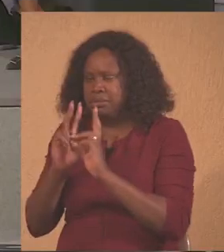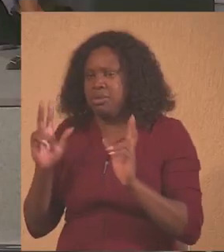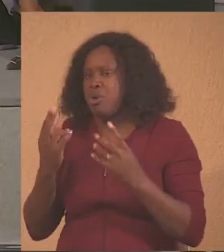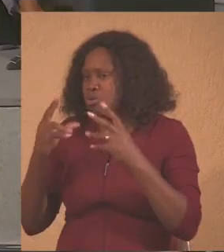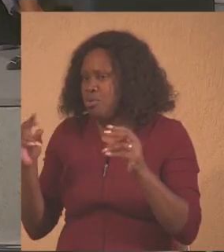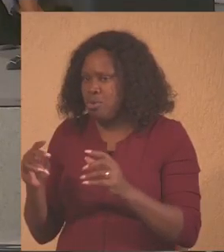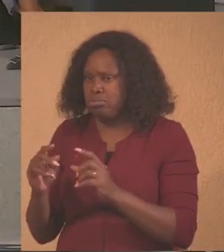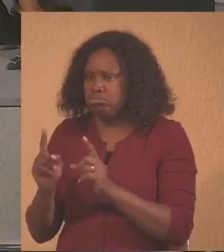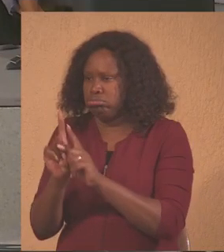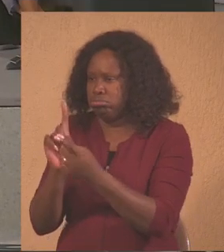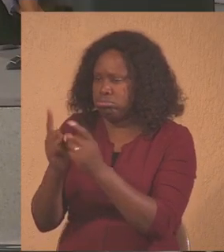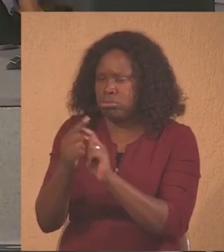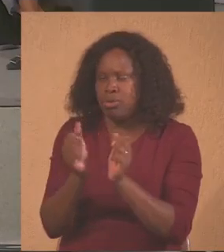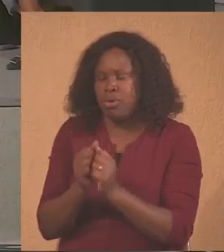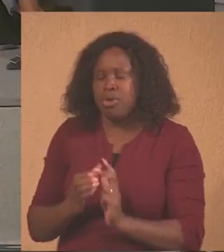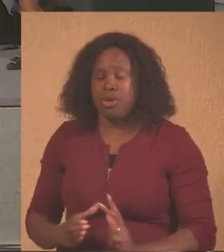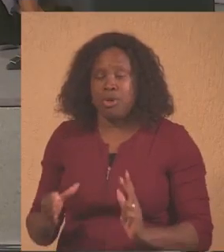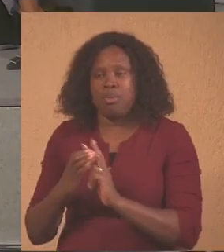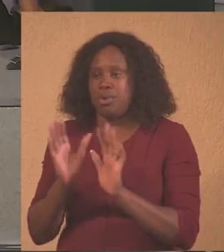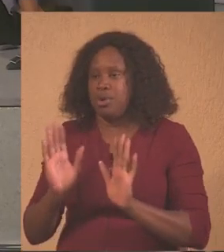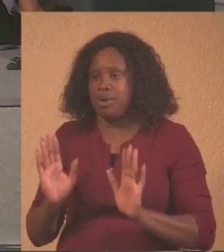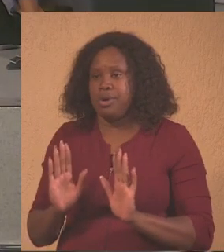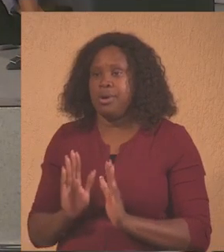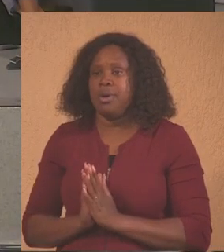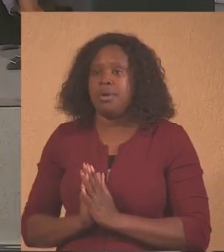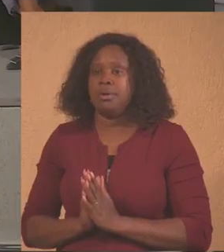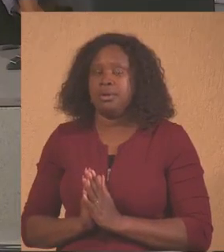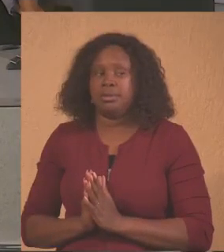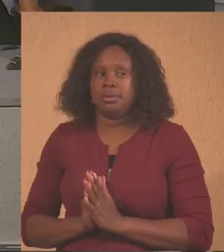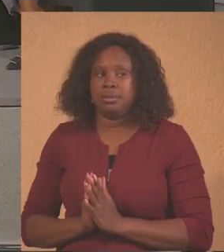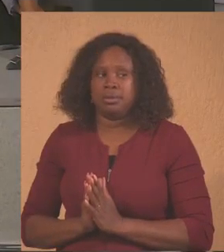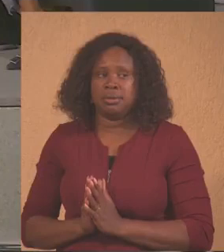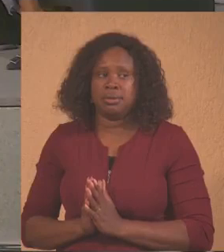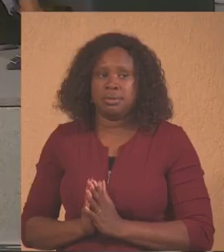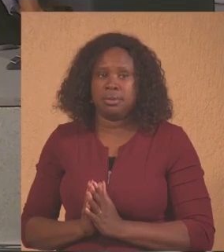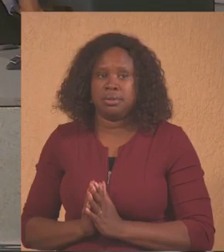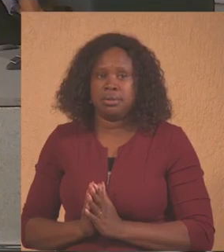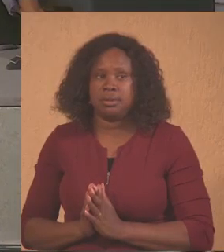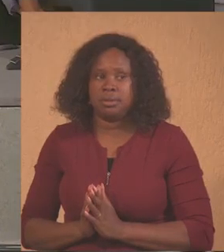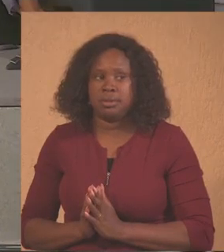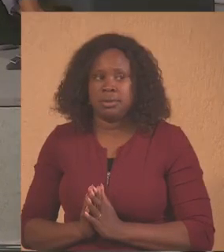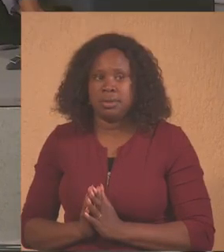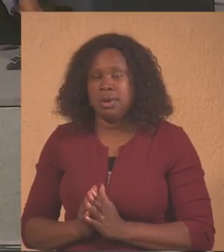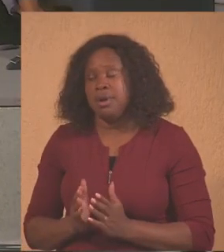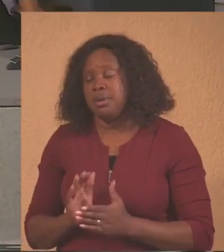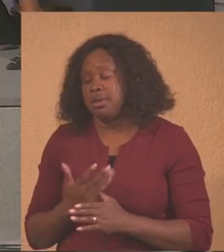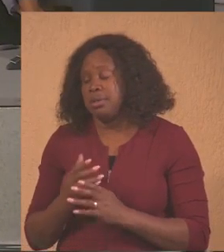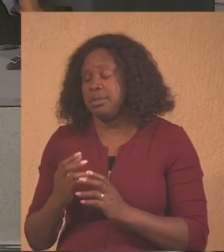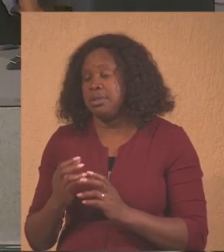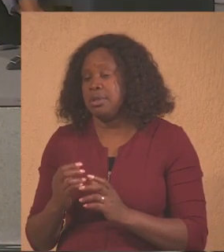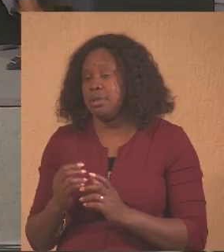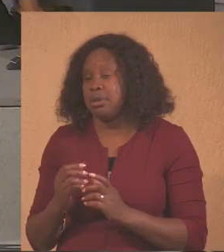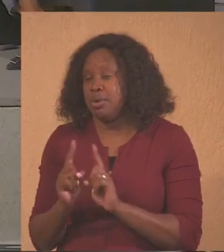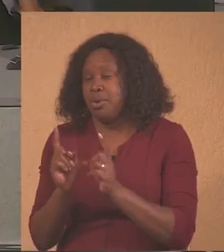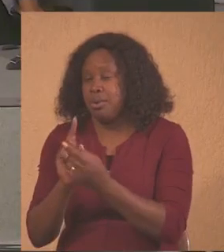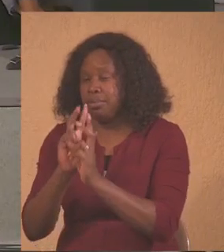interact with the community while they have a condition, a query, to say this person may be sick, he is not